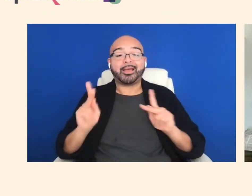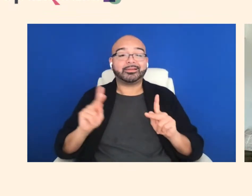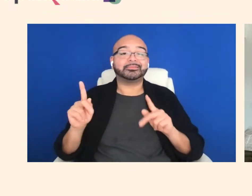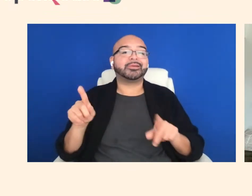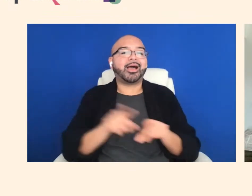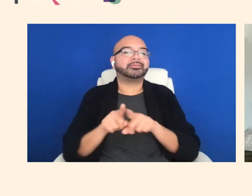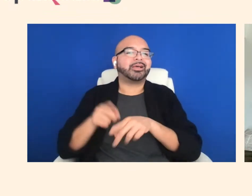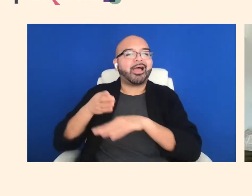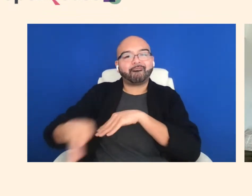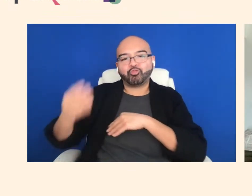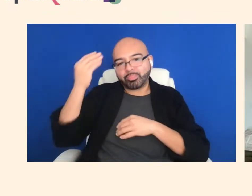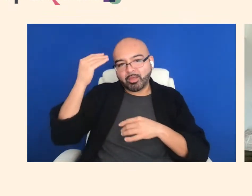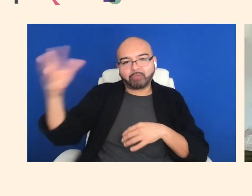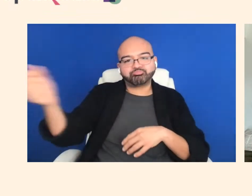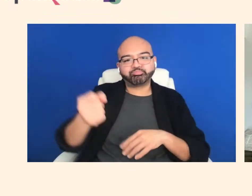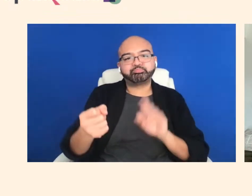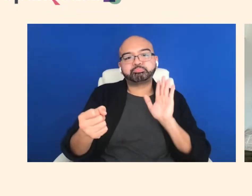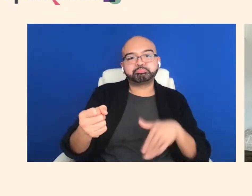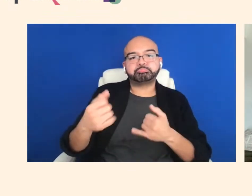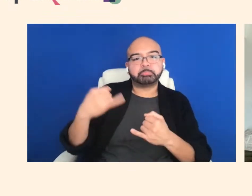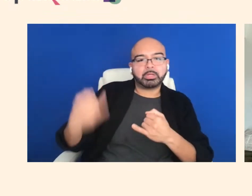So that's